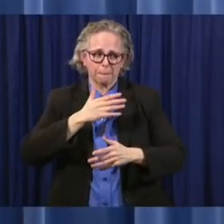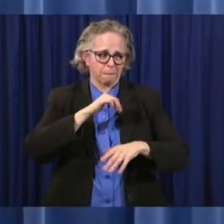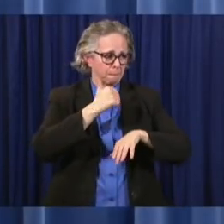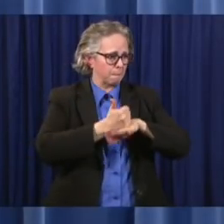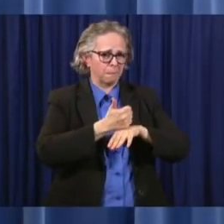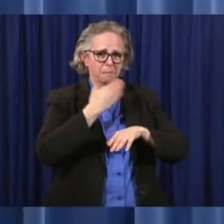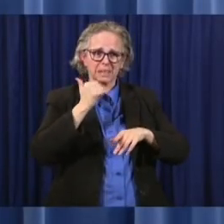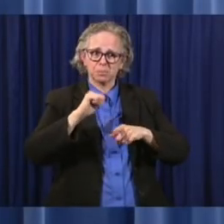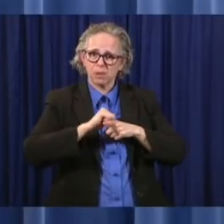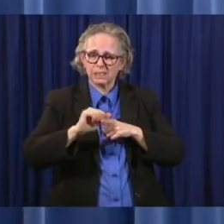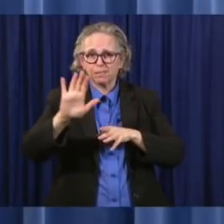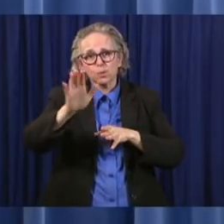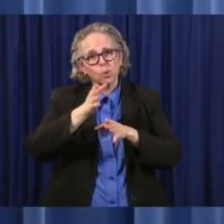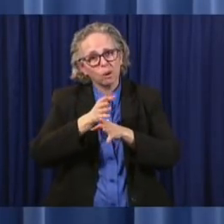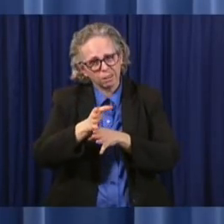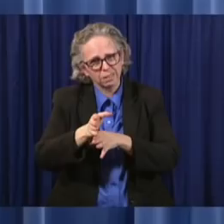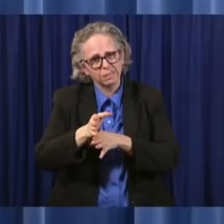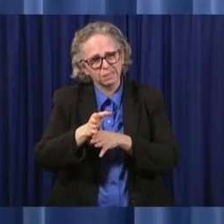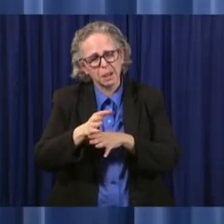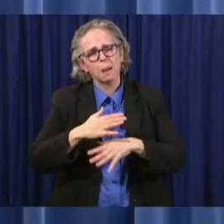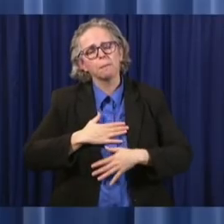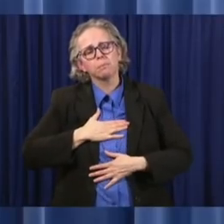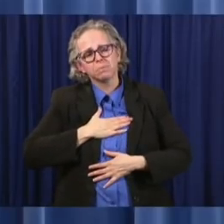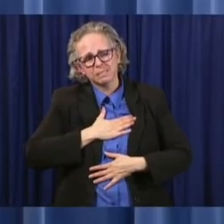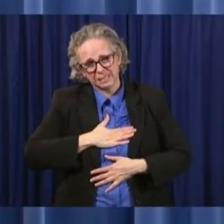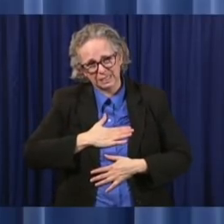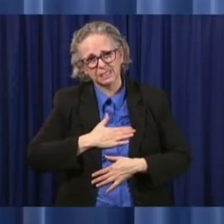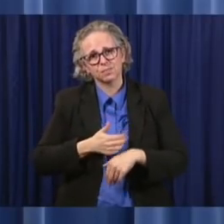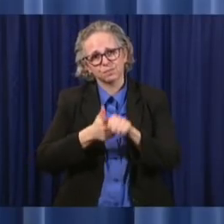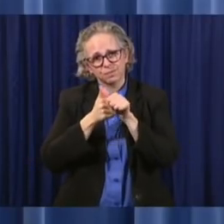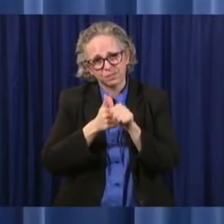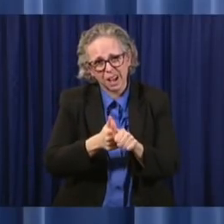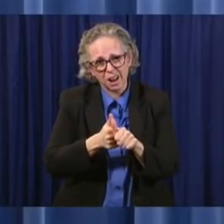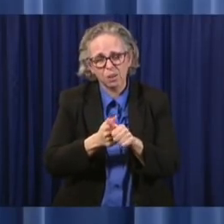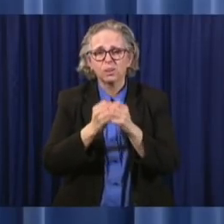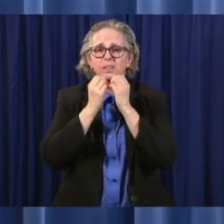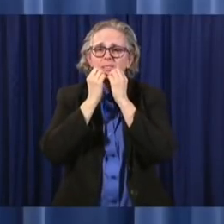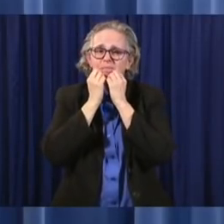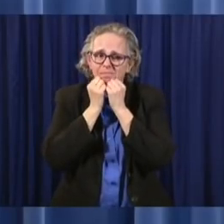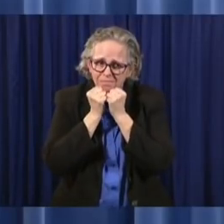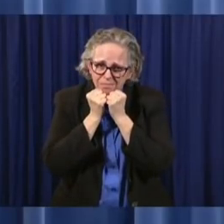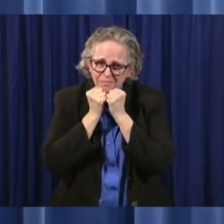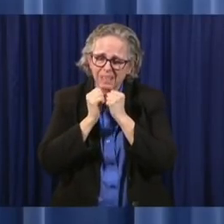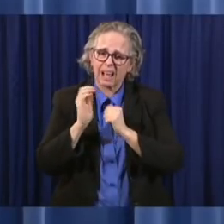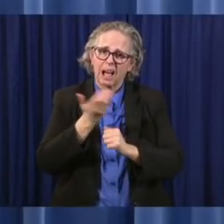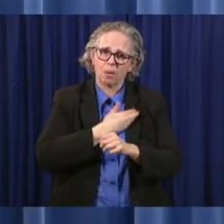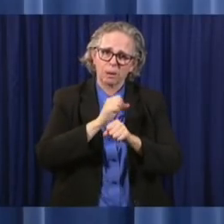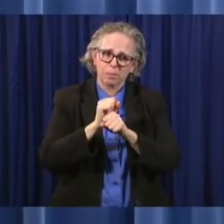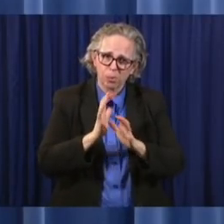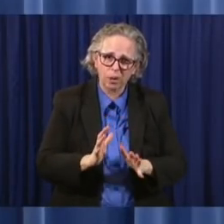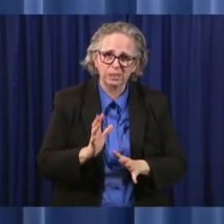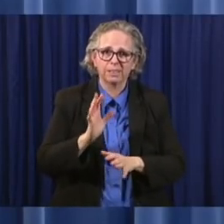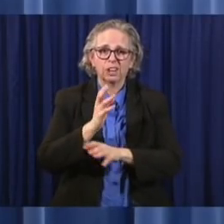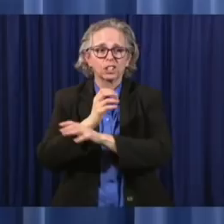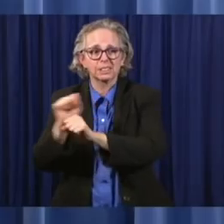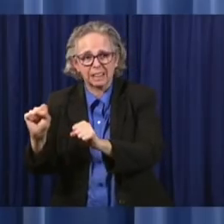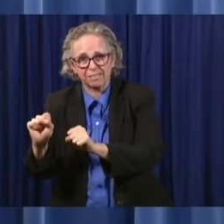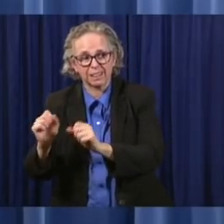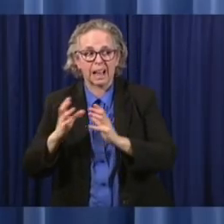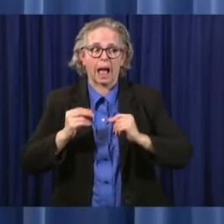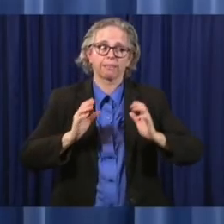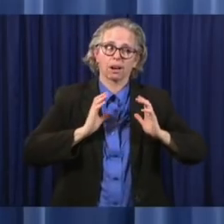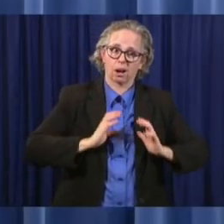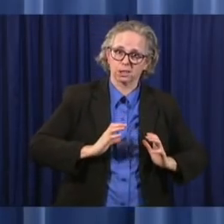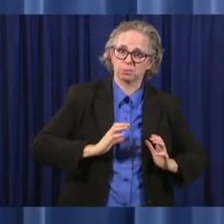can ensure that our employees are safe and that we can ensure that customers are safe and that people have confidence that